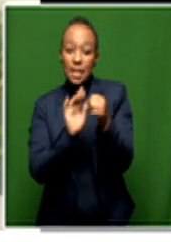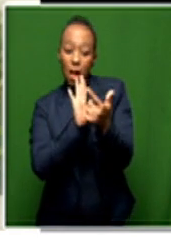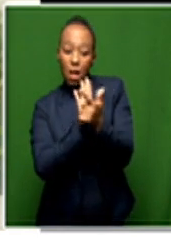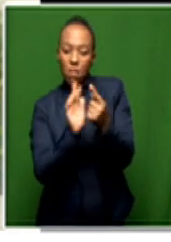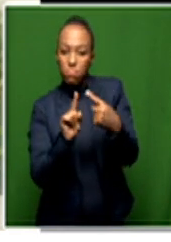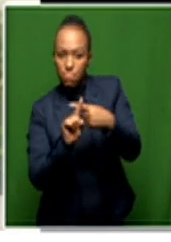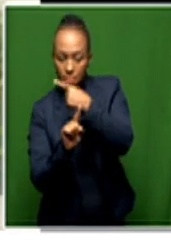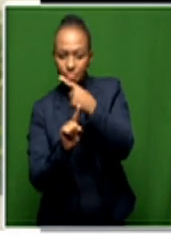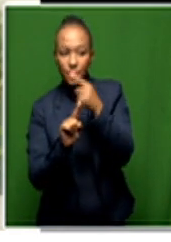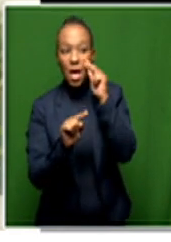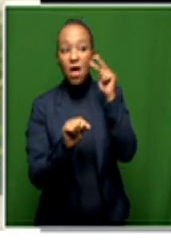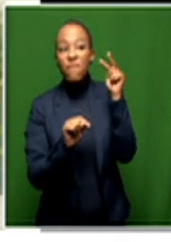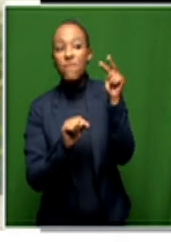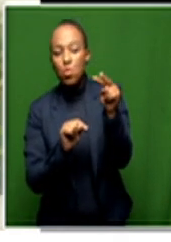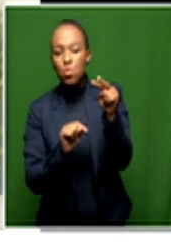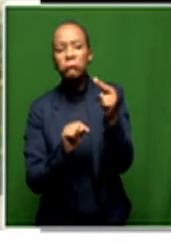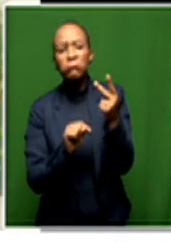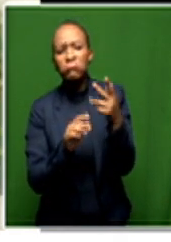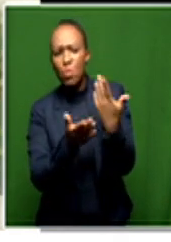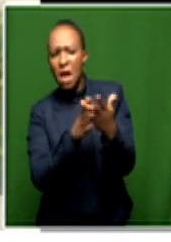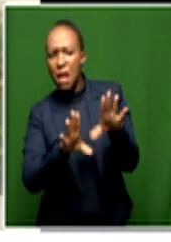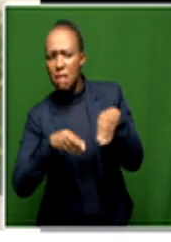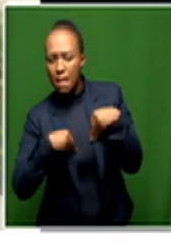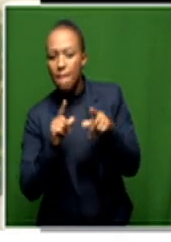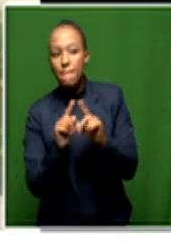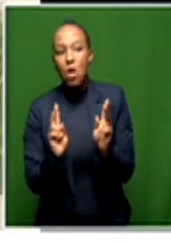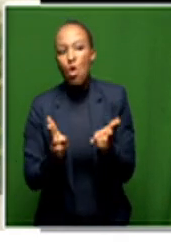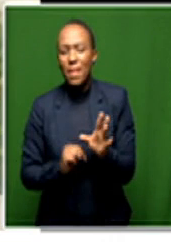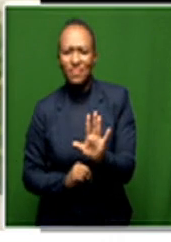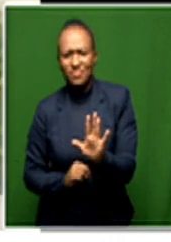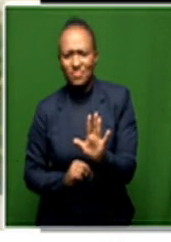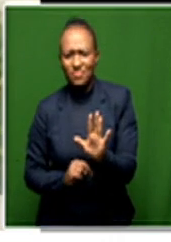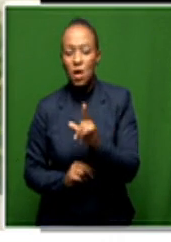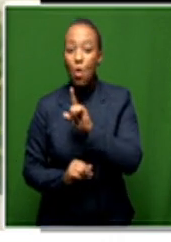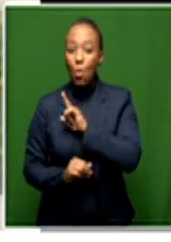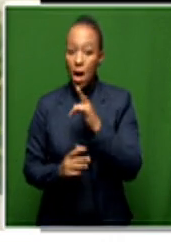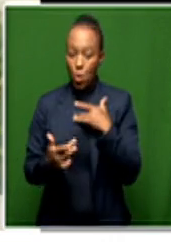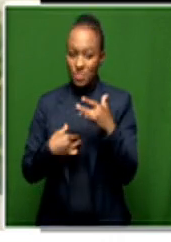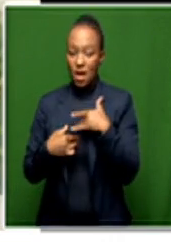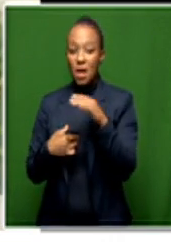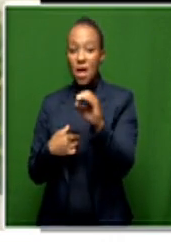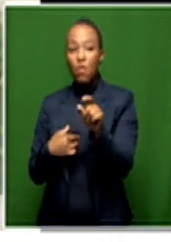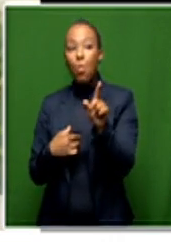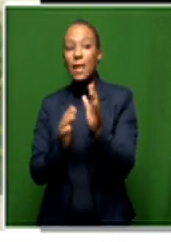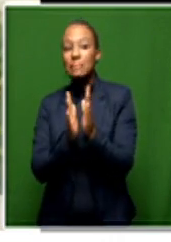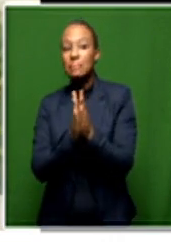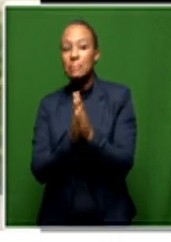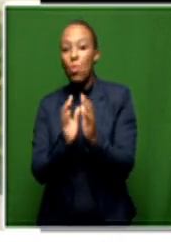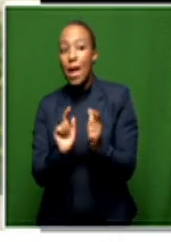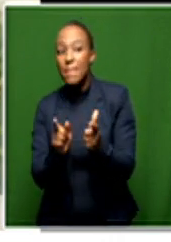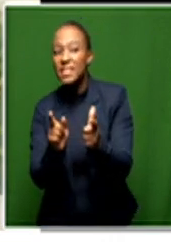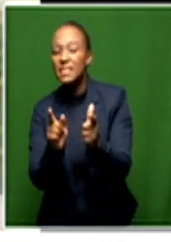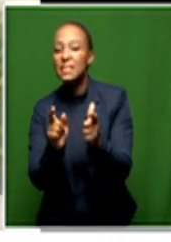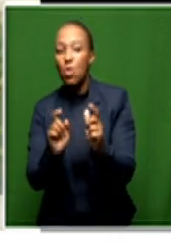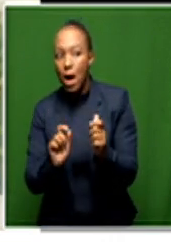an exception and not a norm. And so we are concerned at the fact that the triggering of emergency